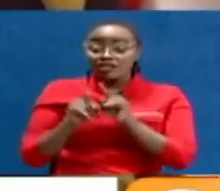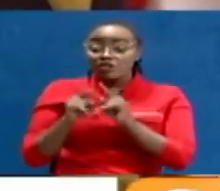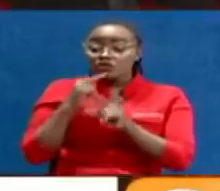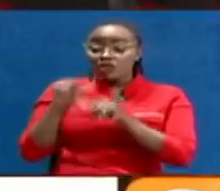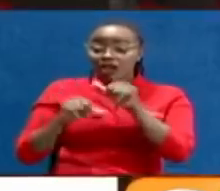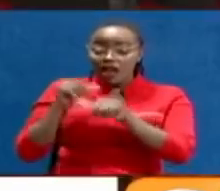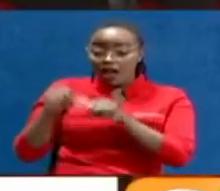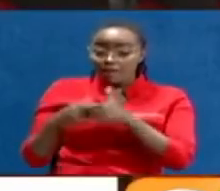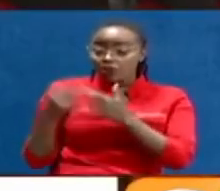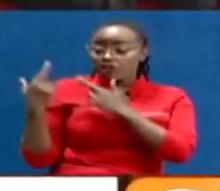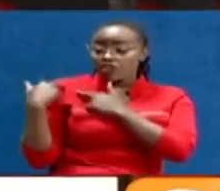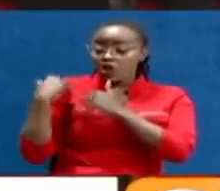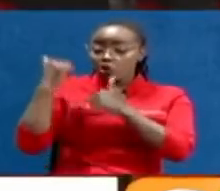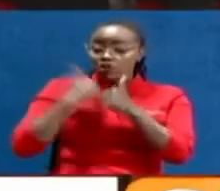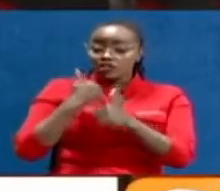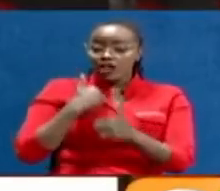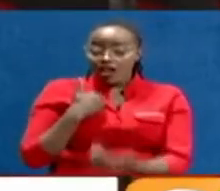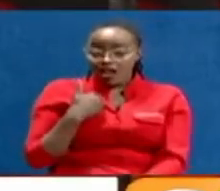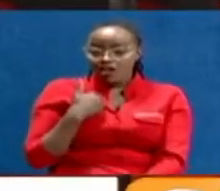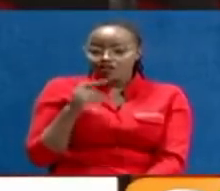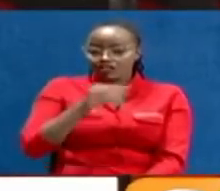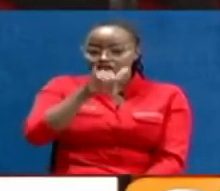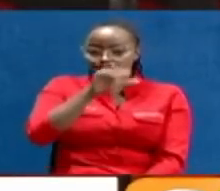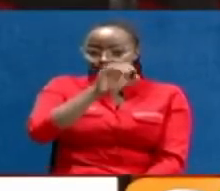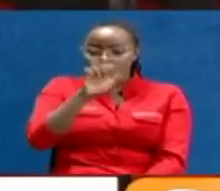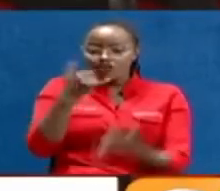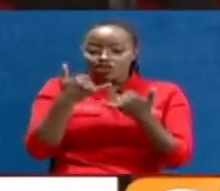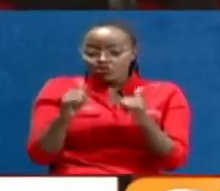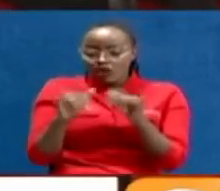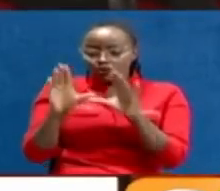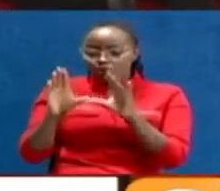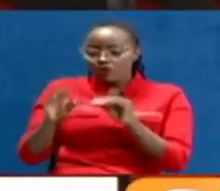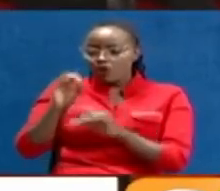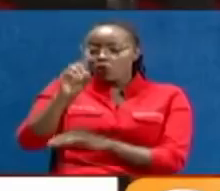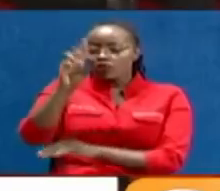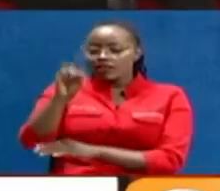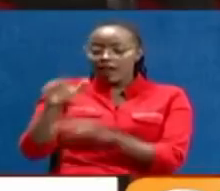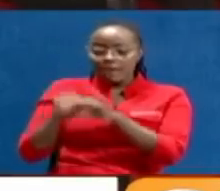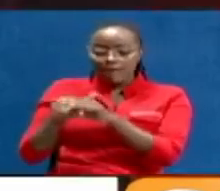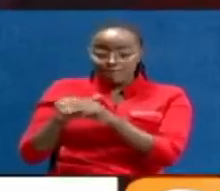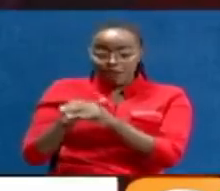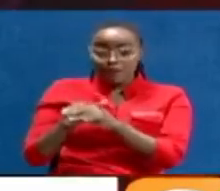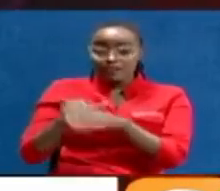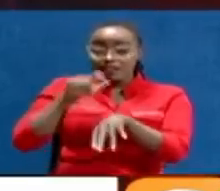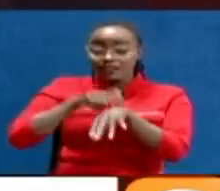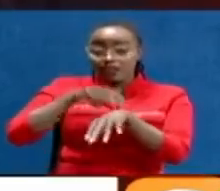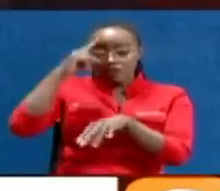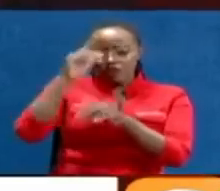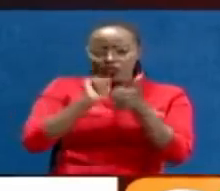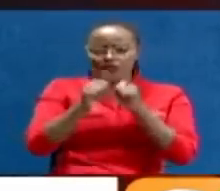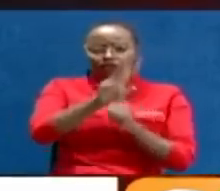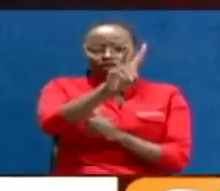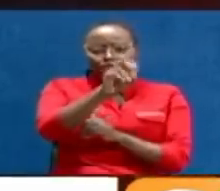told of the pivotal role played by the late Joe in softening hearts of his ODM Pentagon members during the